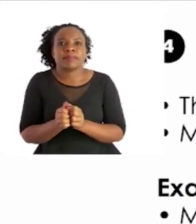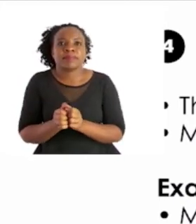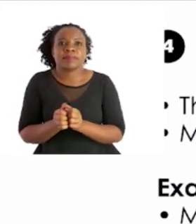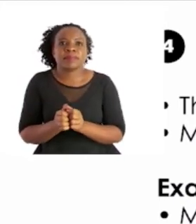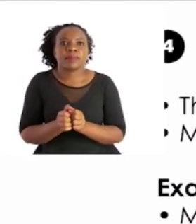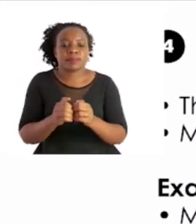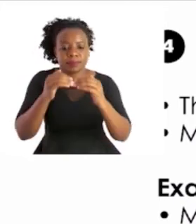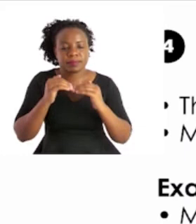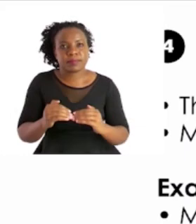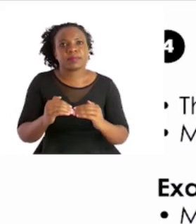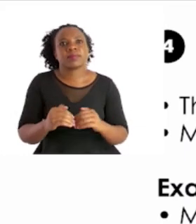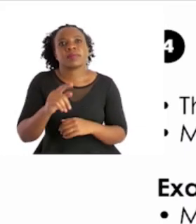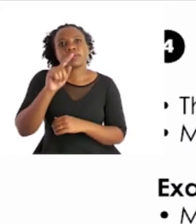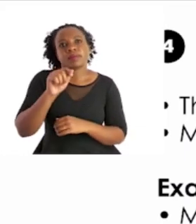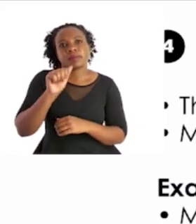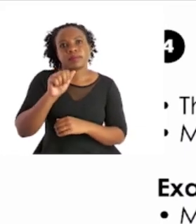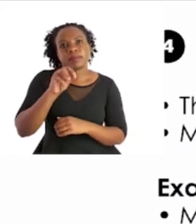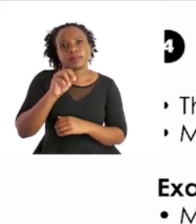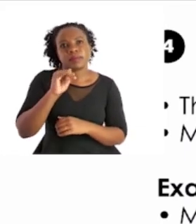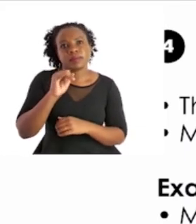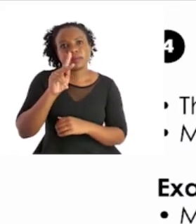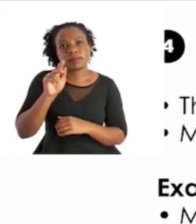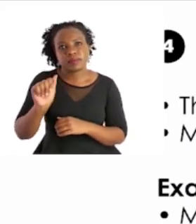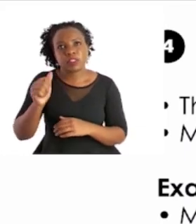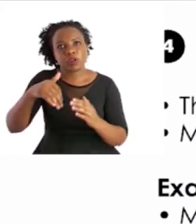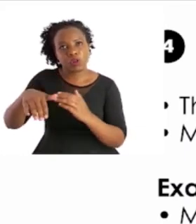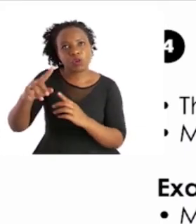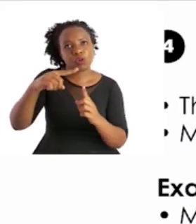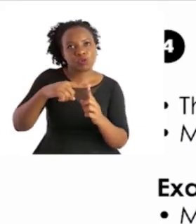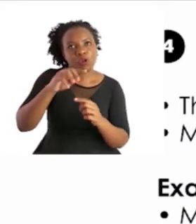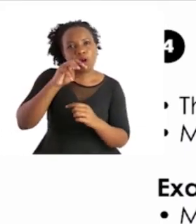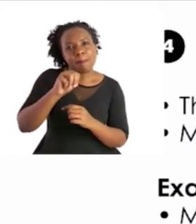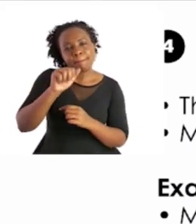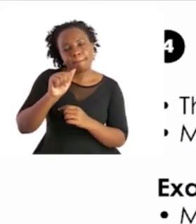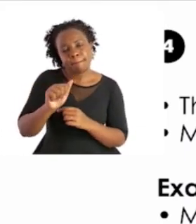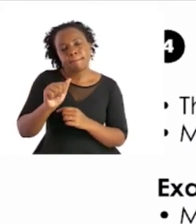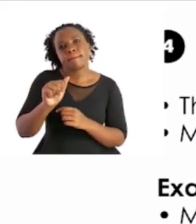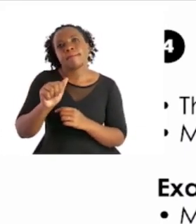The next one, Tamika goes to Mati